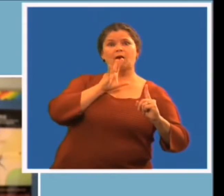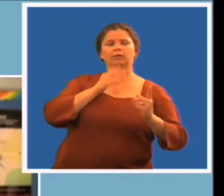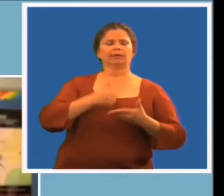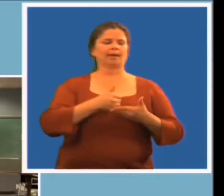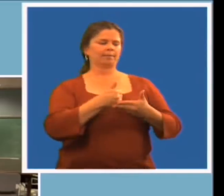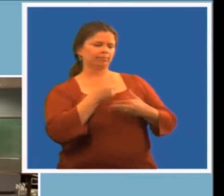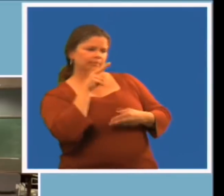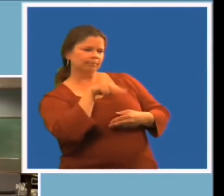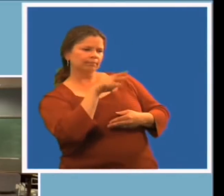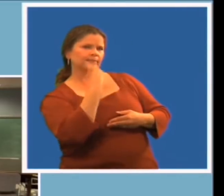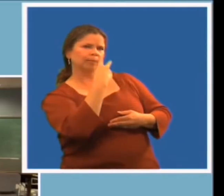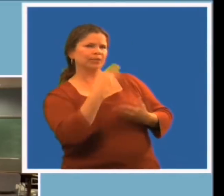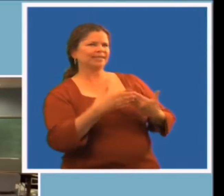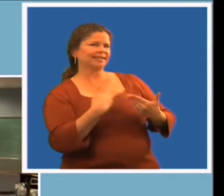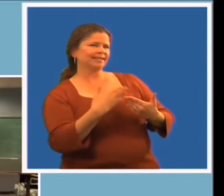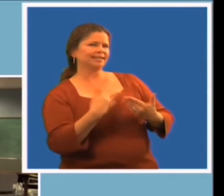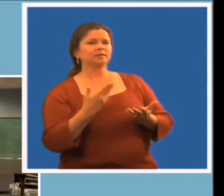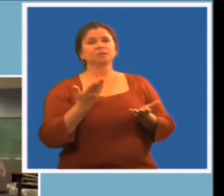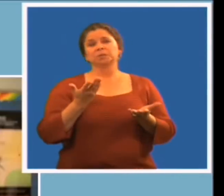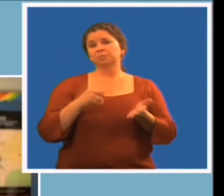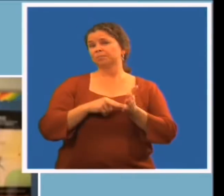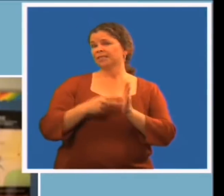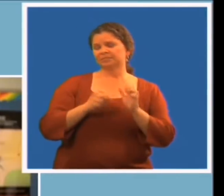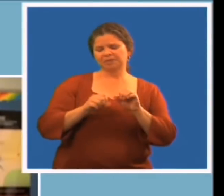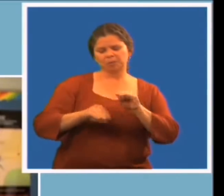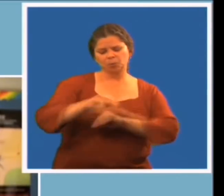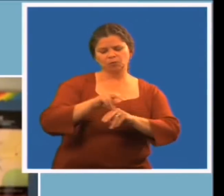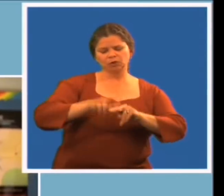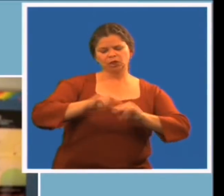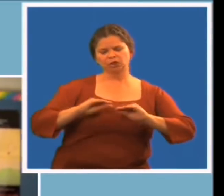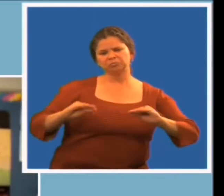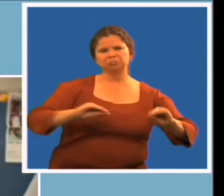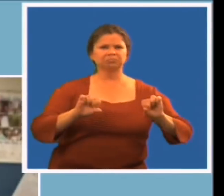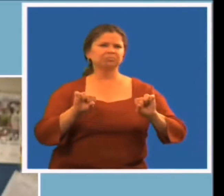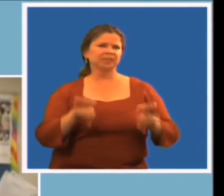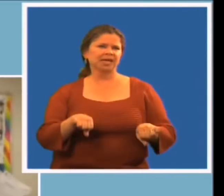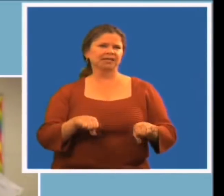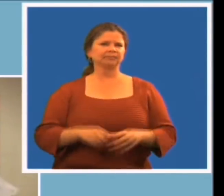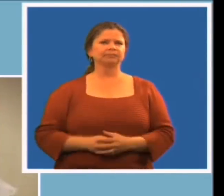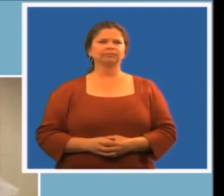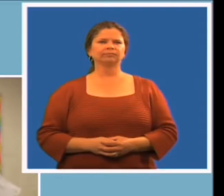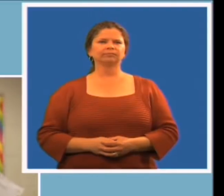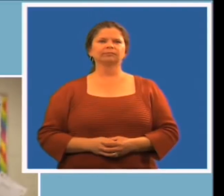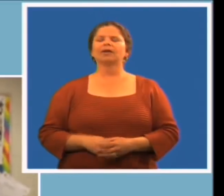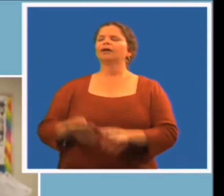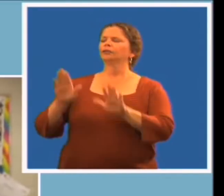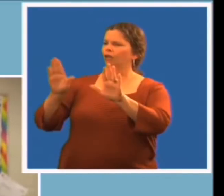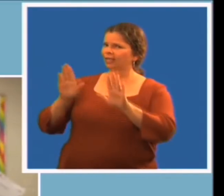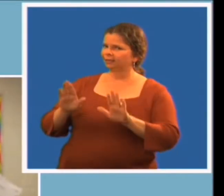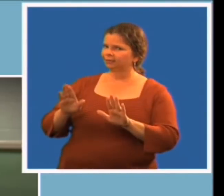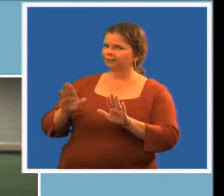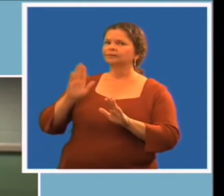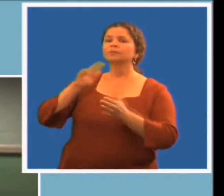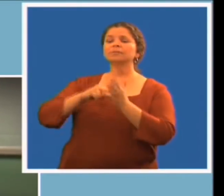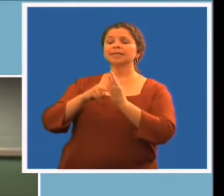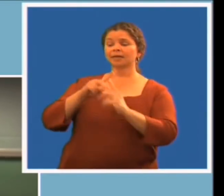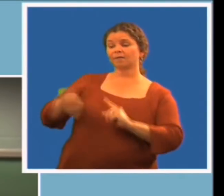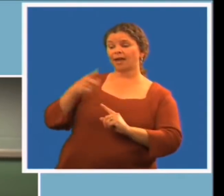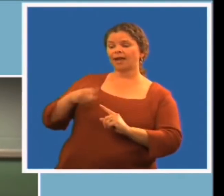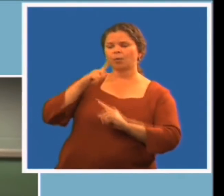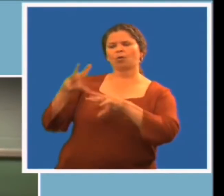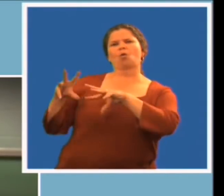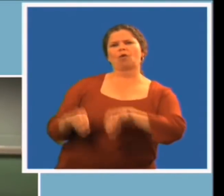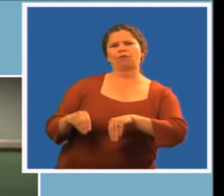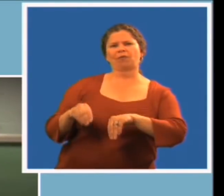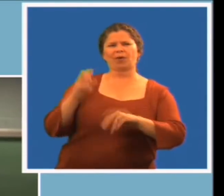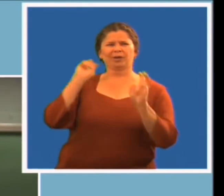better. So let's just move a few chairs. Great. And I'm going to turn off that fan noise. It'll be too distracting for all of us. Great idea.